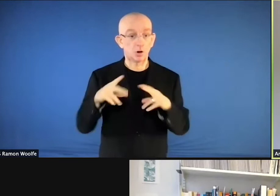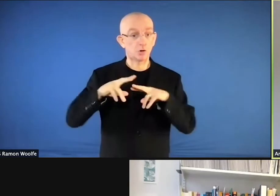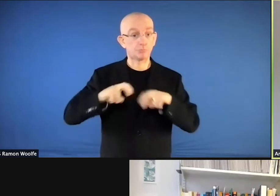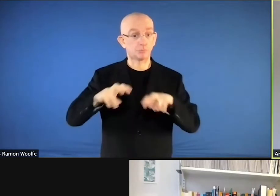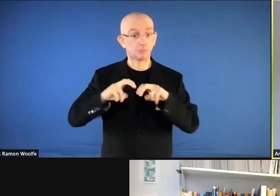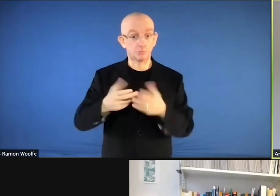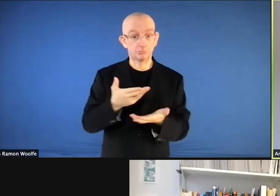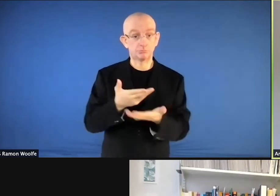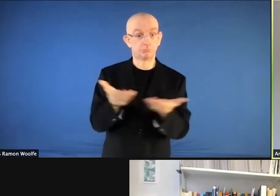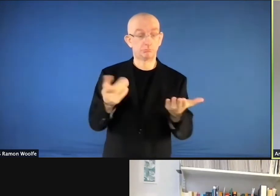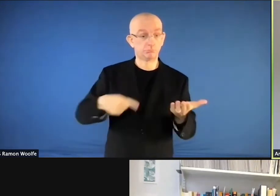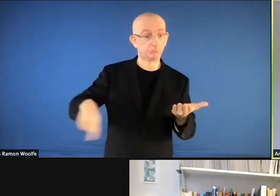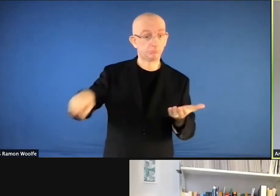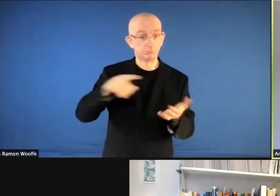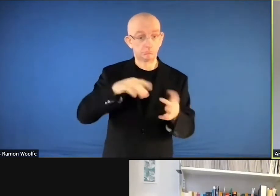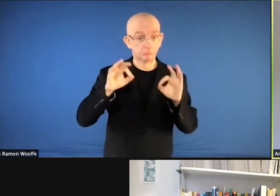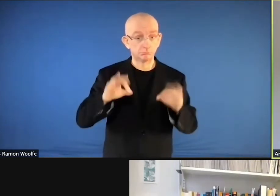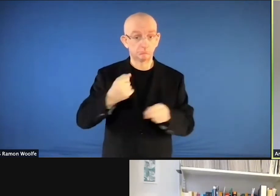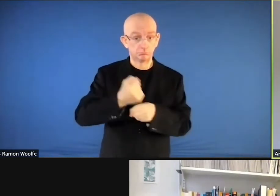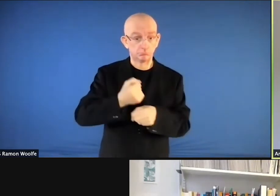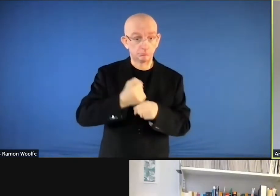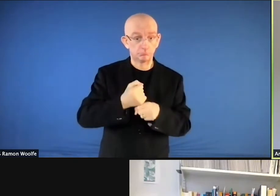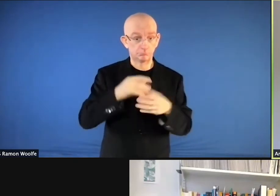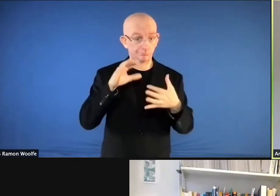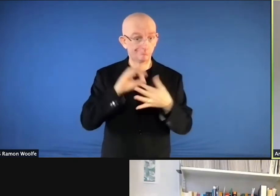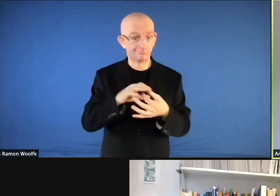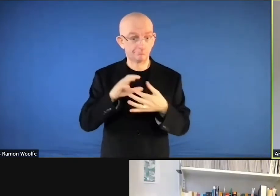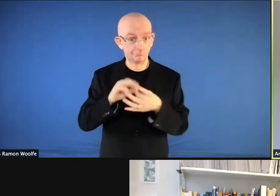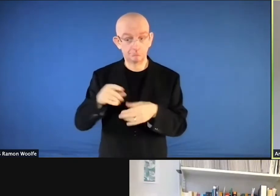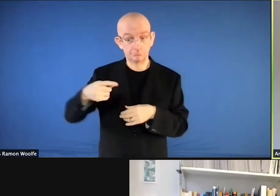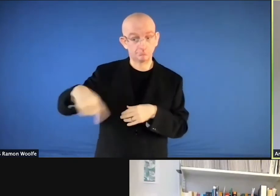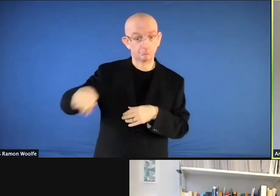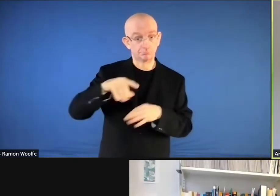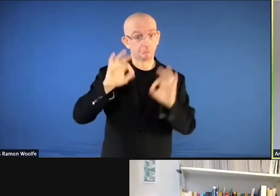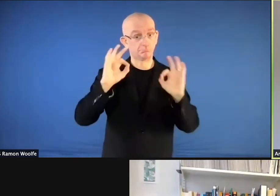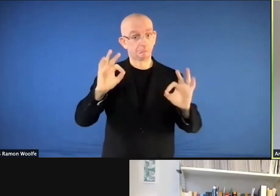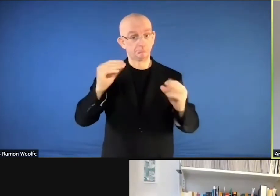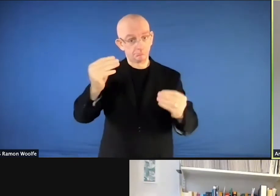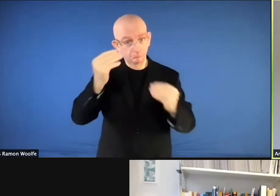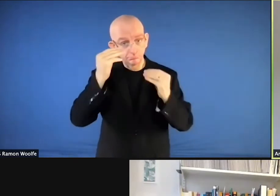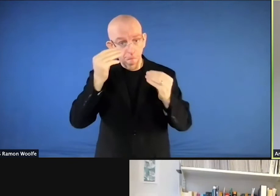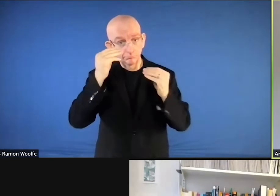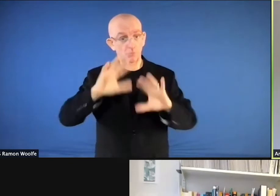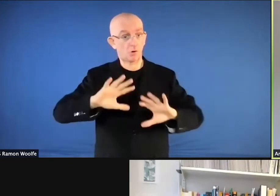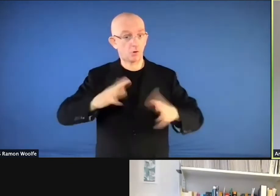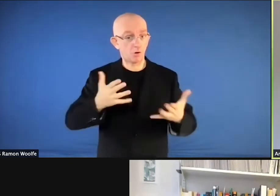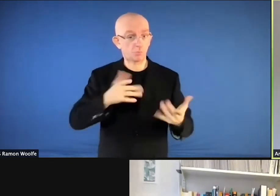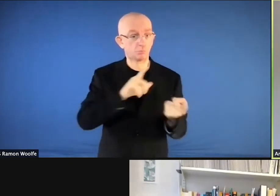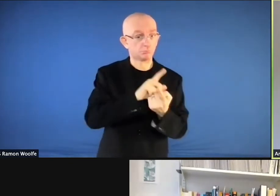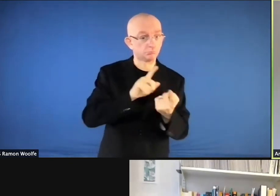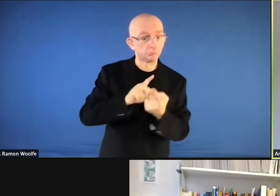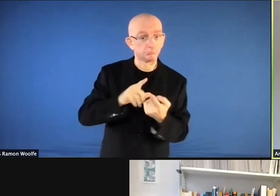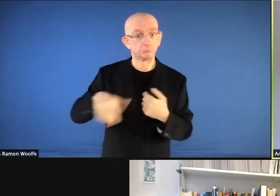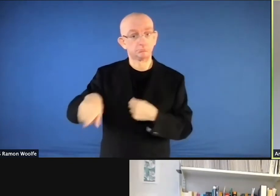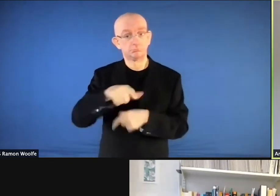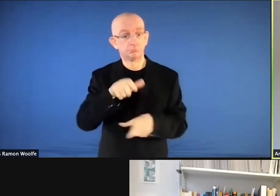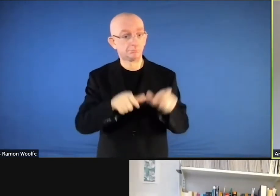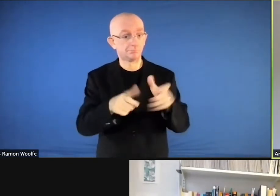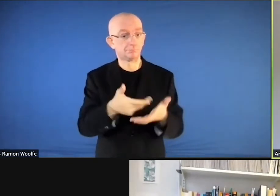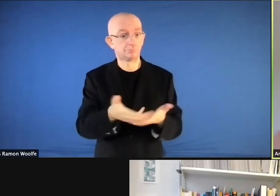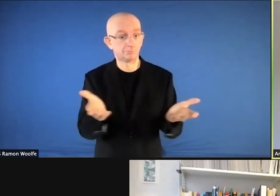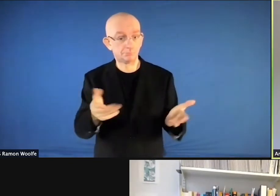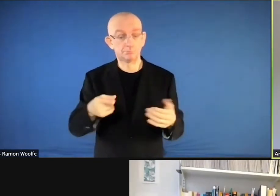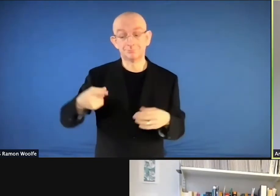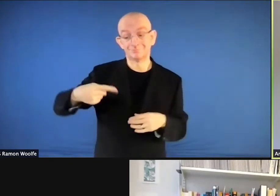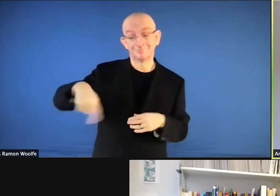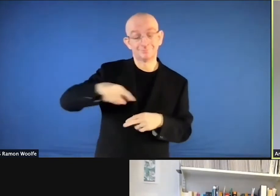face in fieldworks? Are researchers, in your view, actually being properly trained on the ethical considerations at this